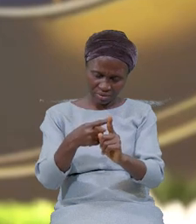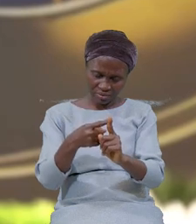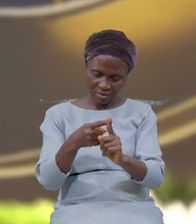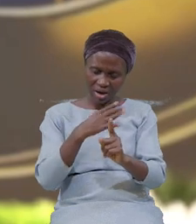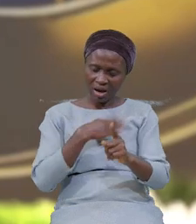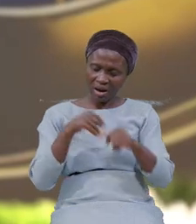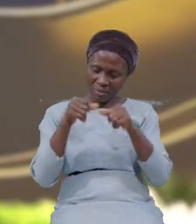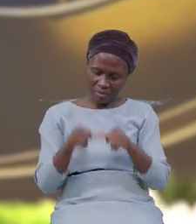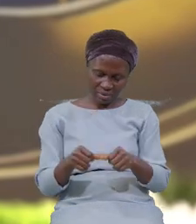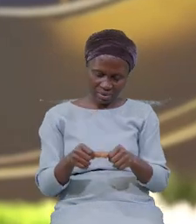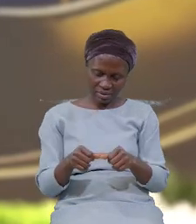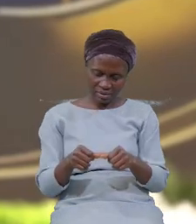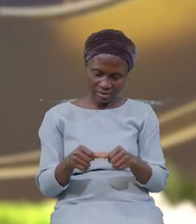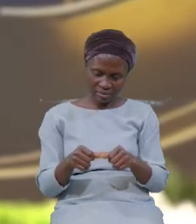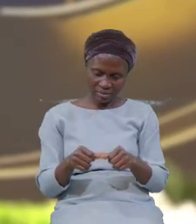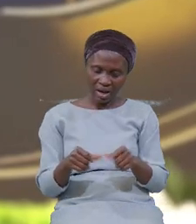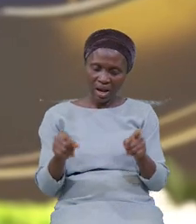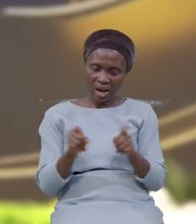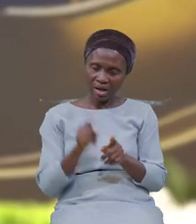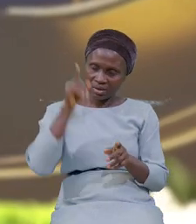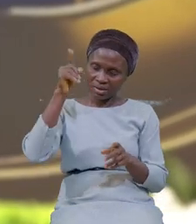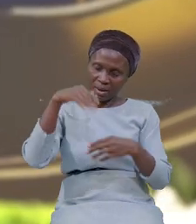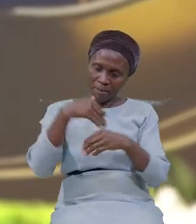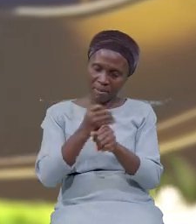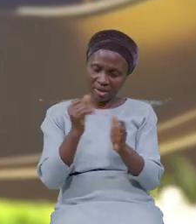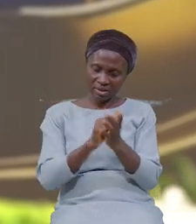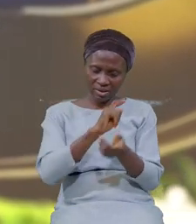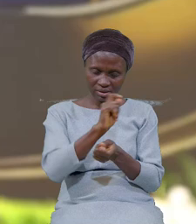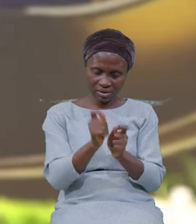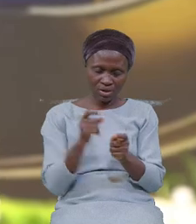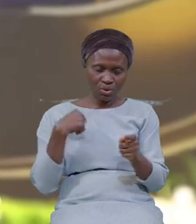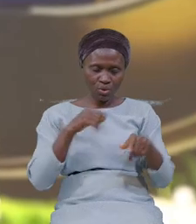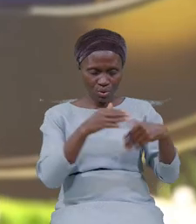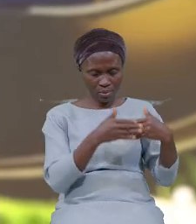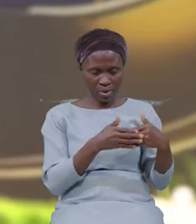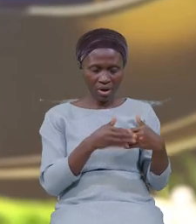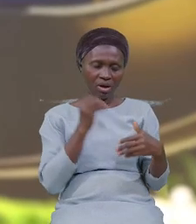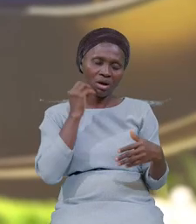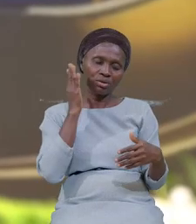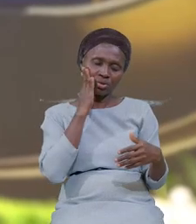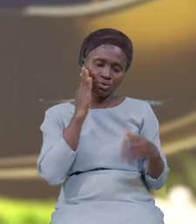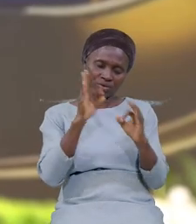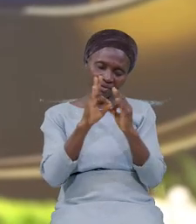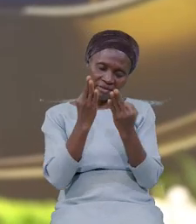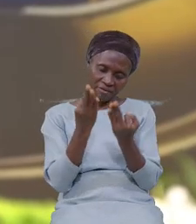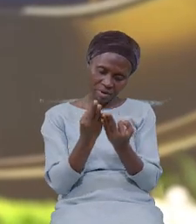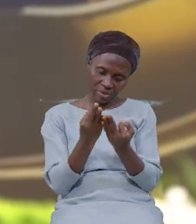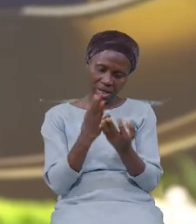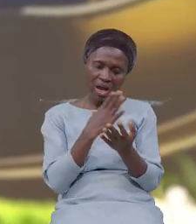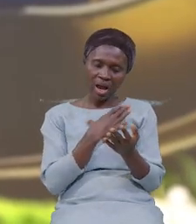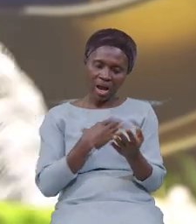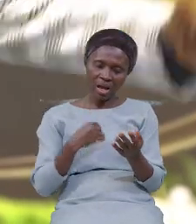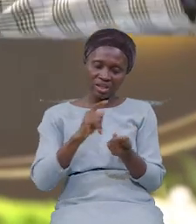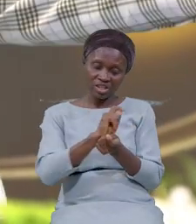he makes that change, we go back to our families. And charity that begins at home, the change will begin at